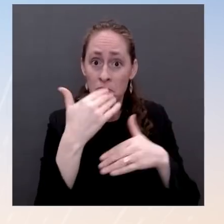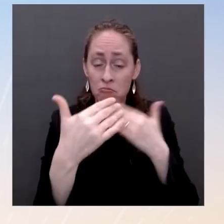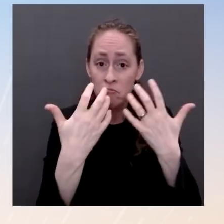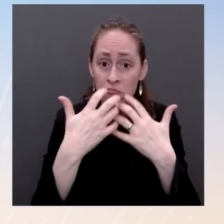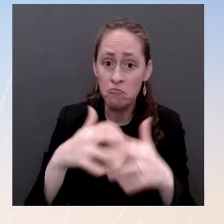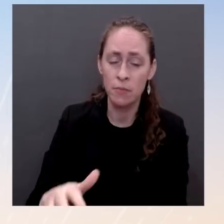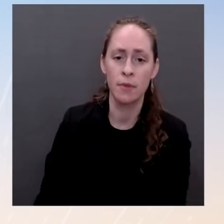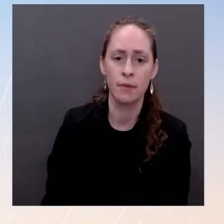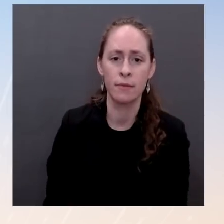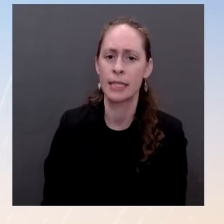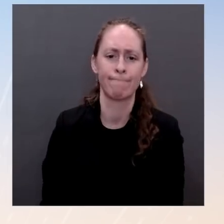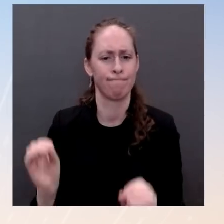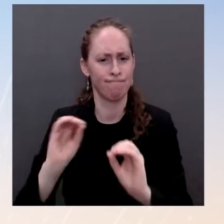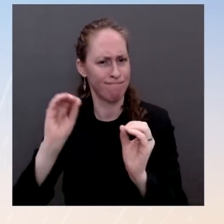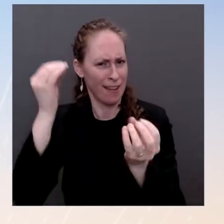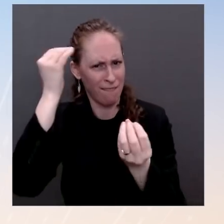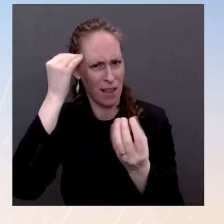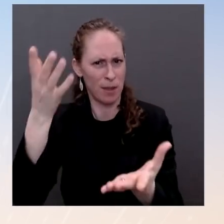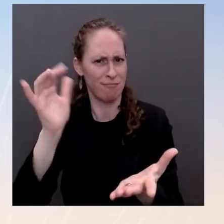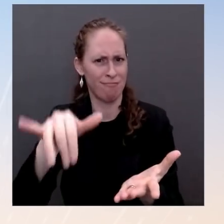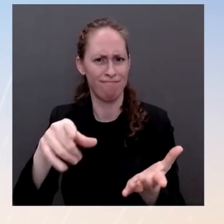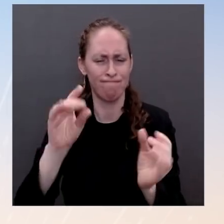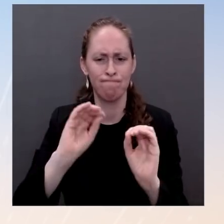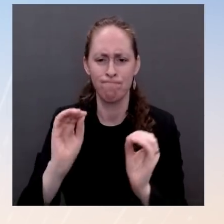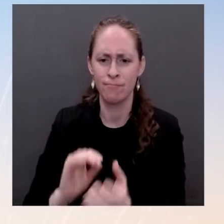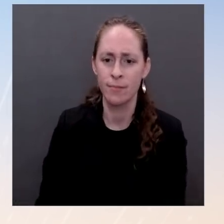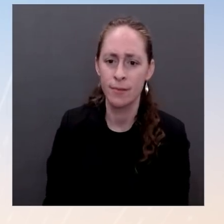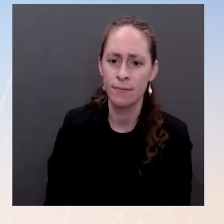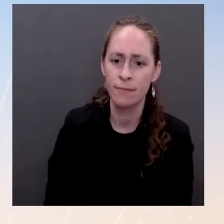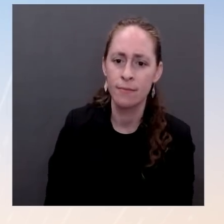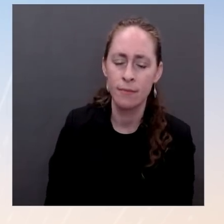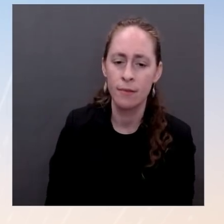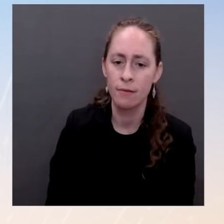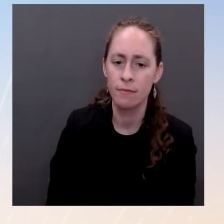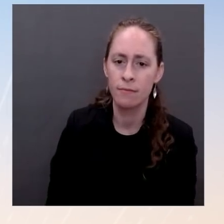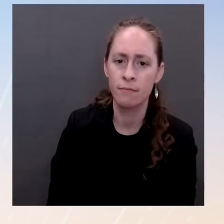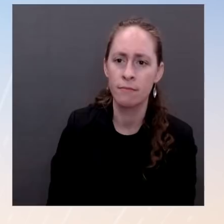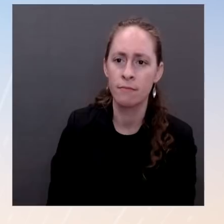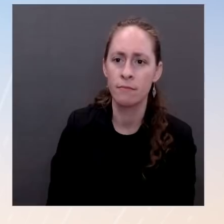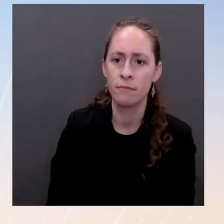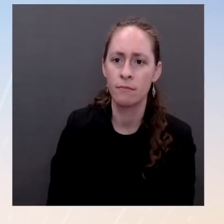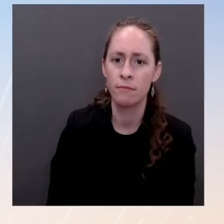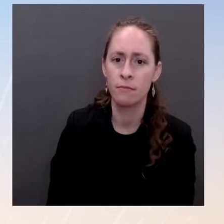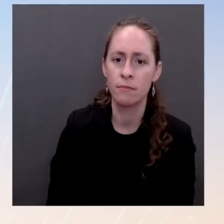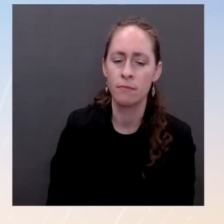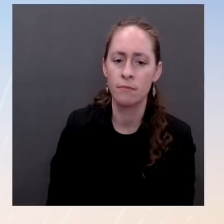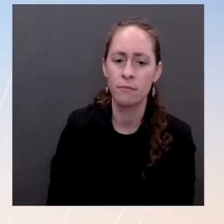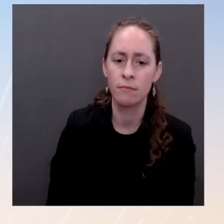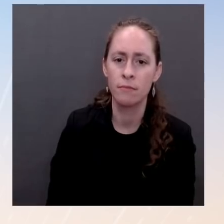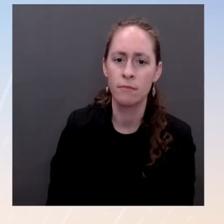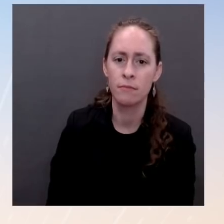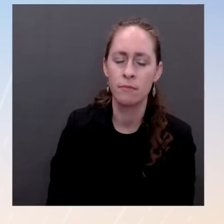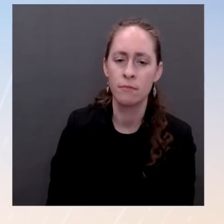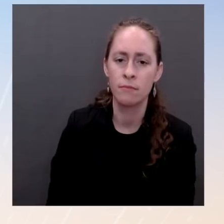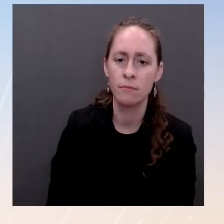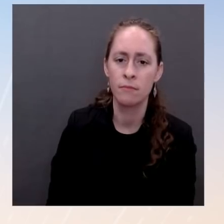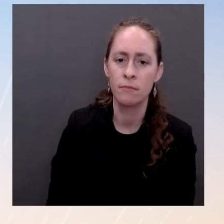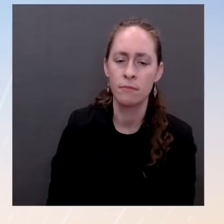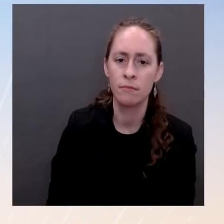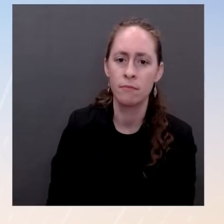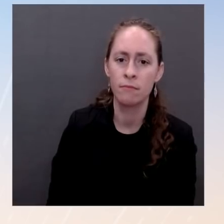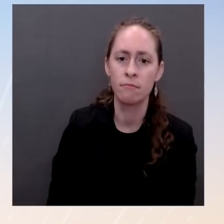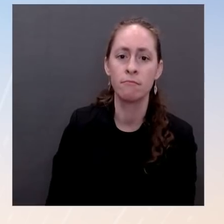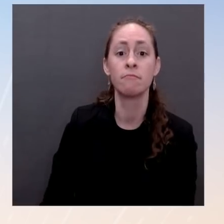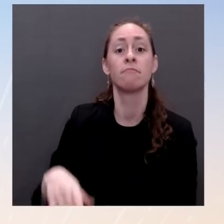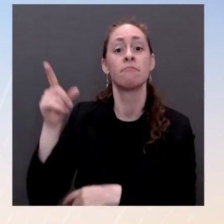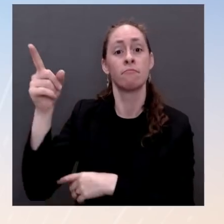Two questions. As you mentioned earlier, Vice President Harris is headed to the Munich Security Conference this week. Does the president plan to also send